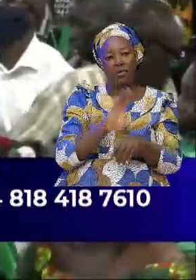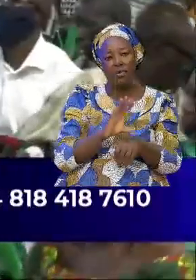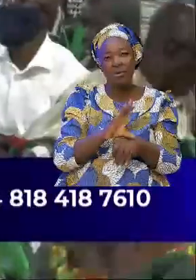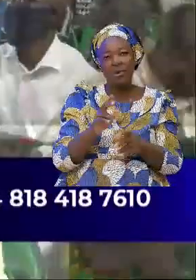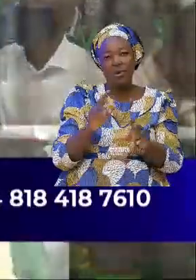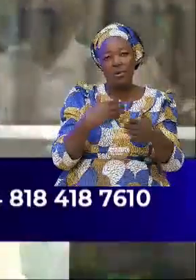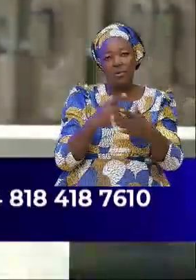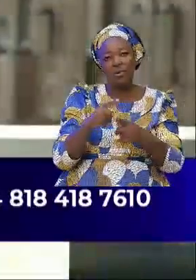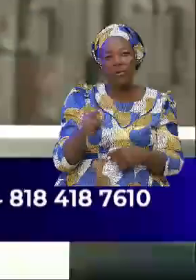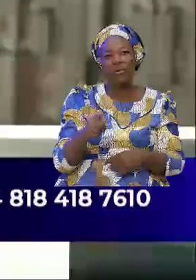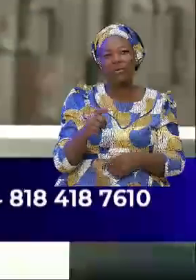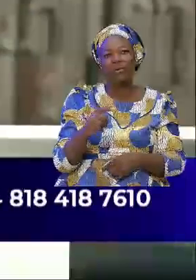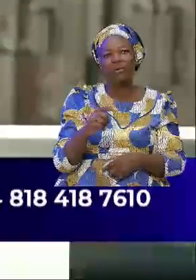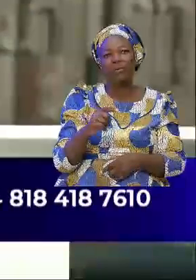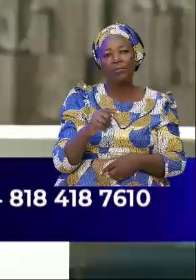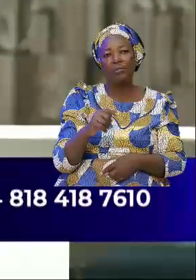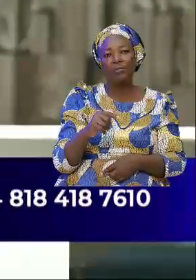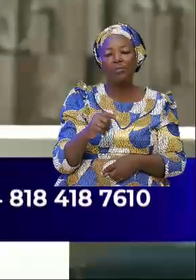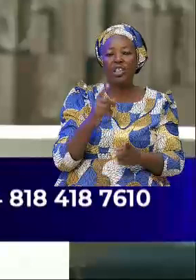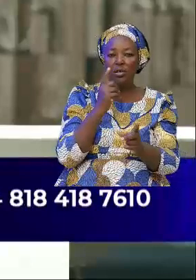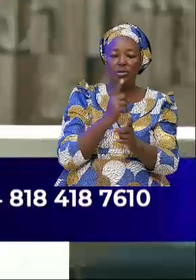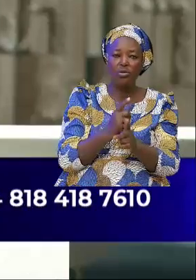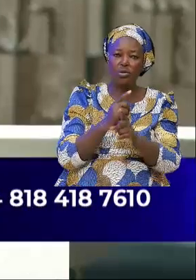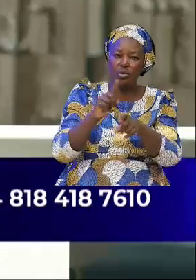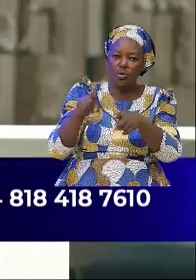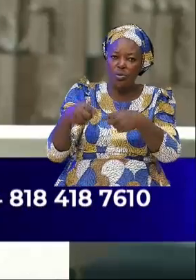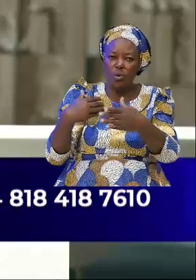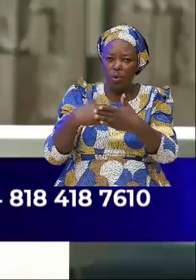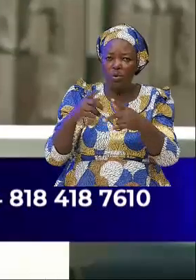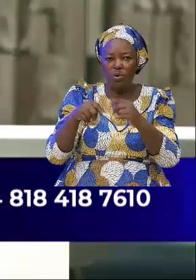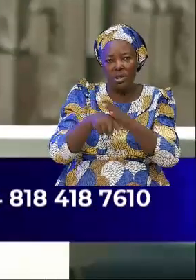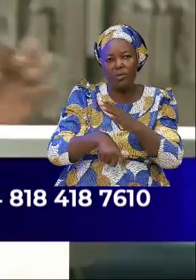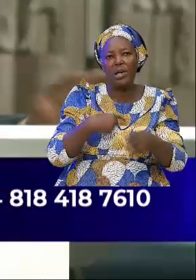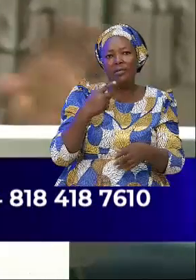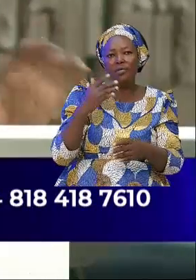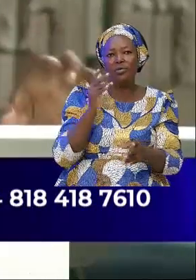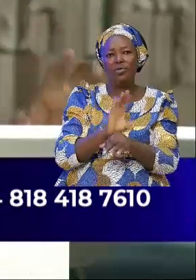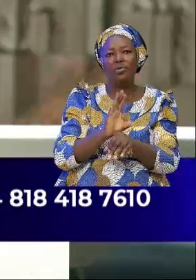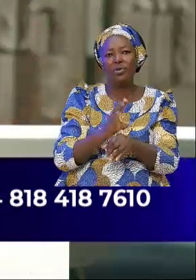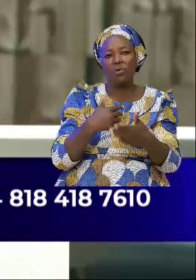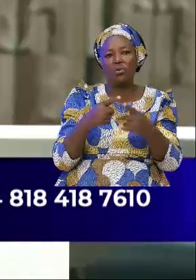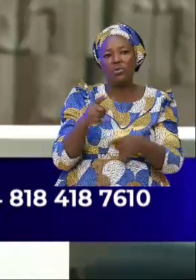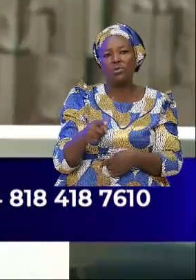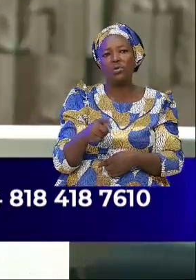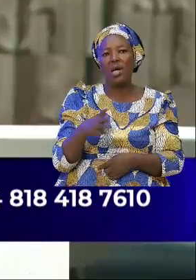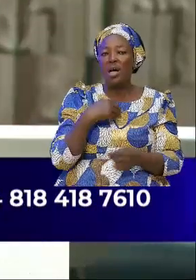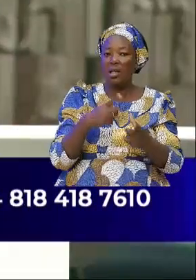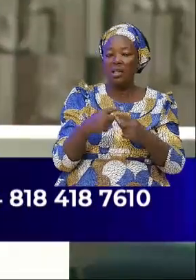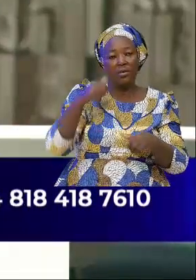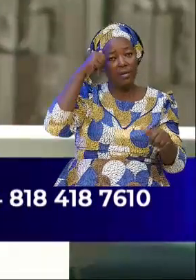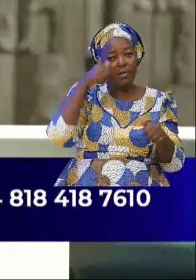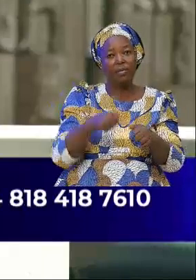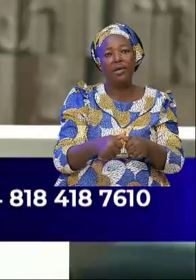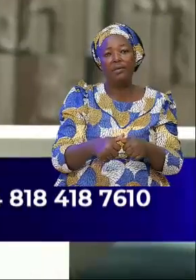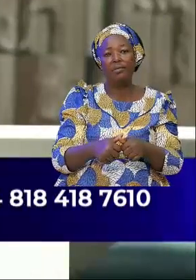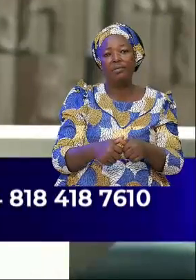state from where you listen to. Or if it's in Enugu State here, just contact the nearest Deeperlife